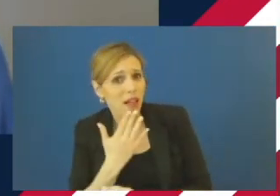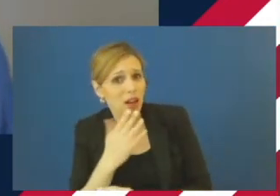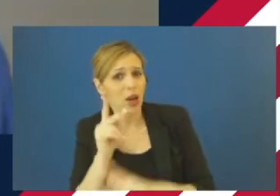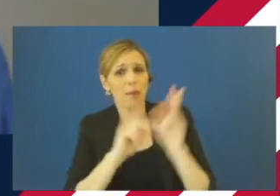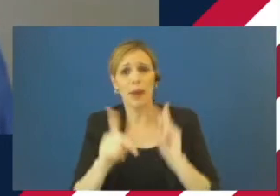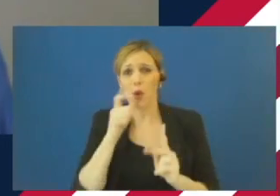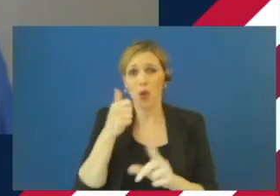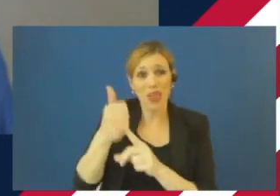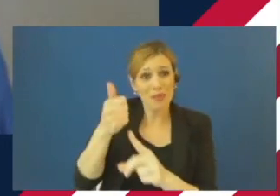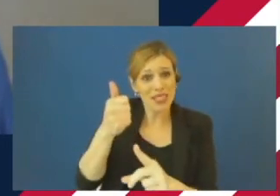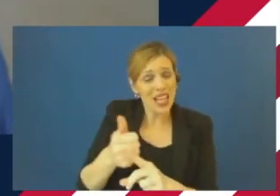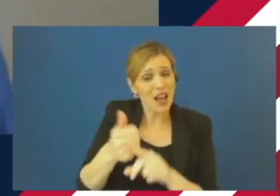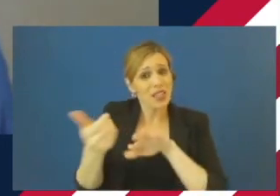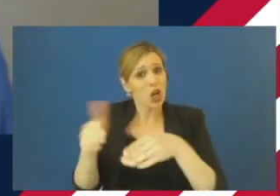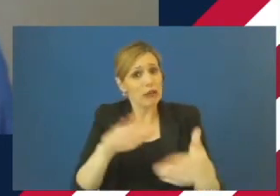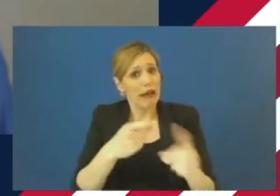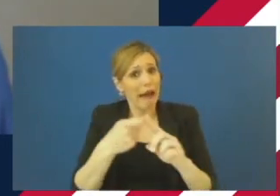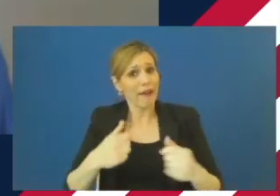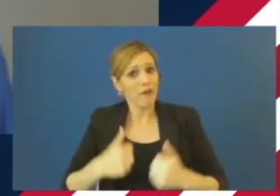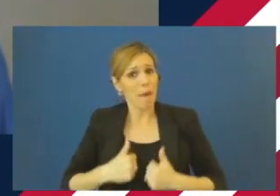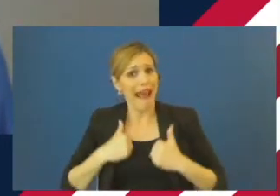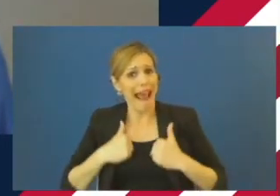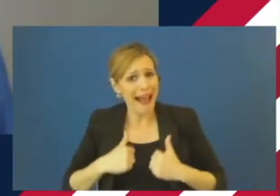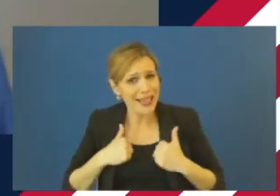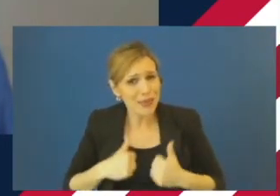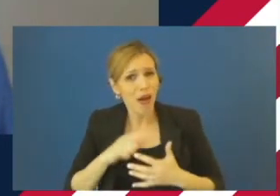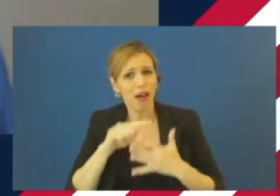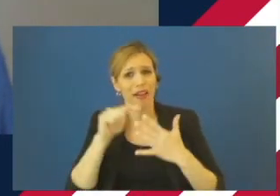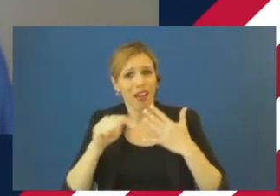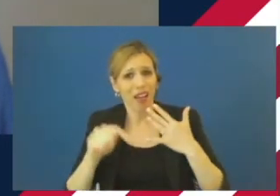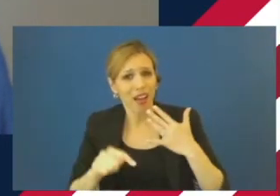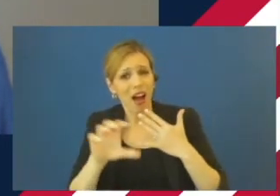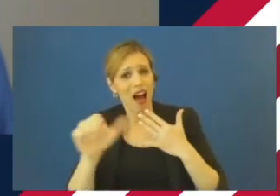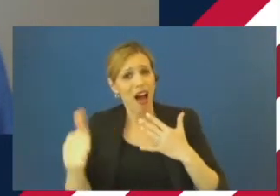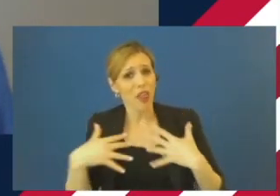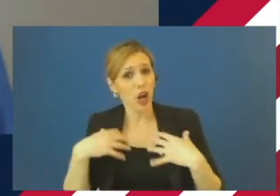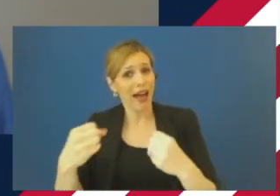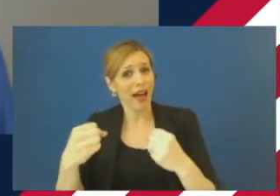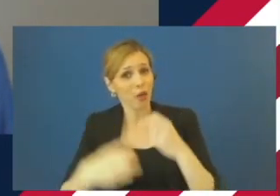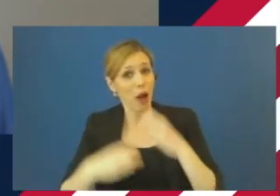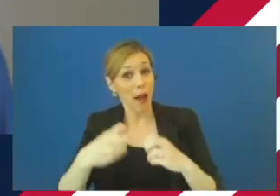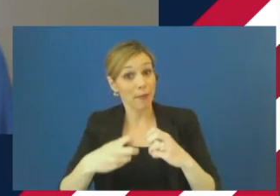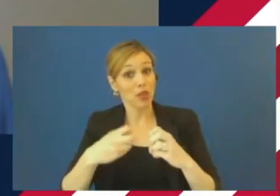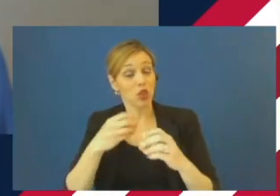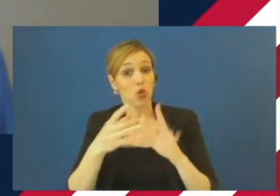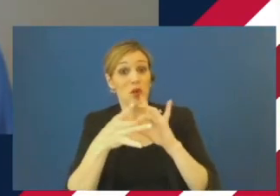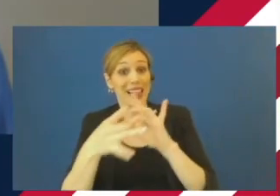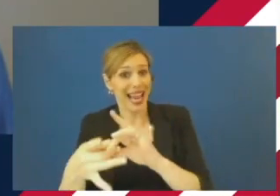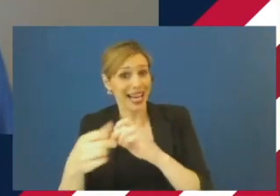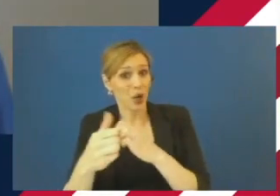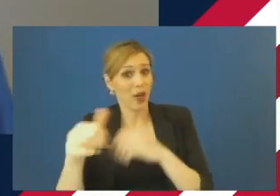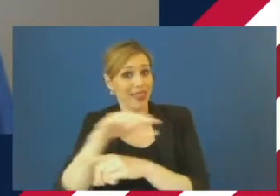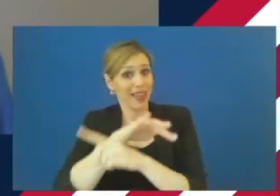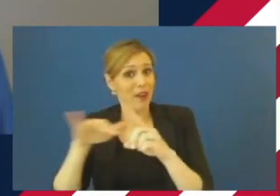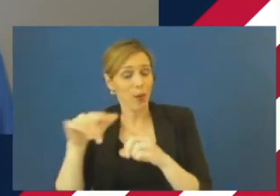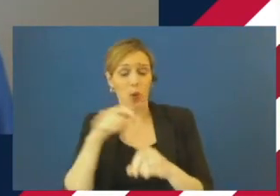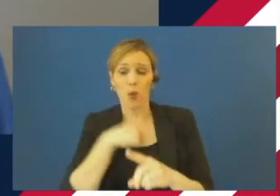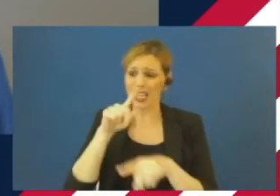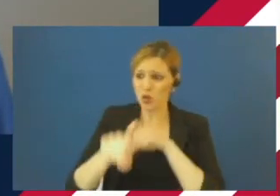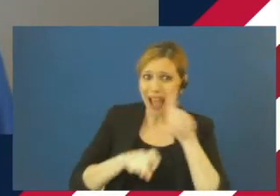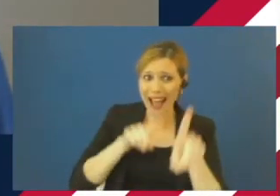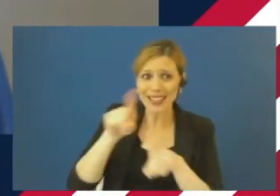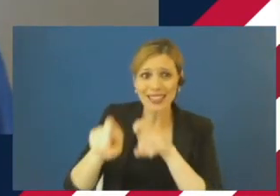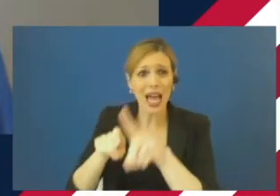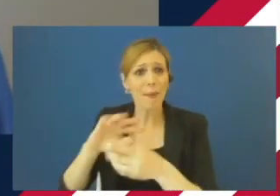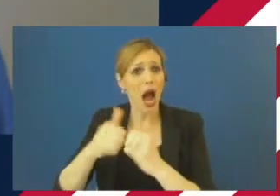to be reflected in the equitable and fair policies that we enact. All these things need to happen